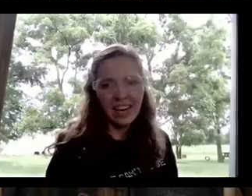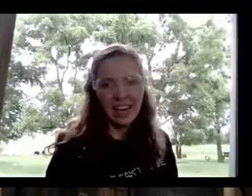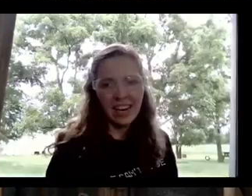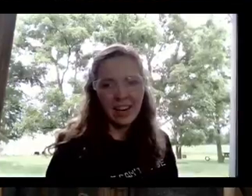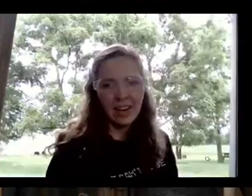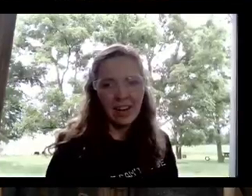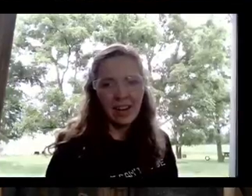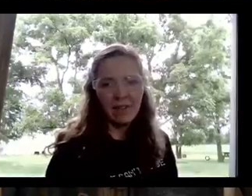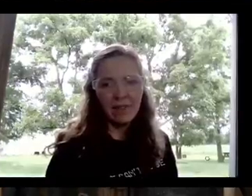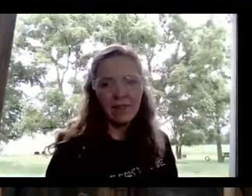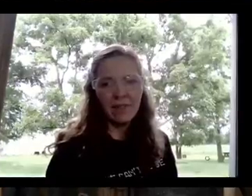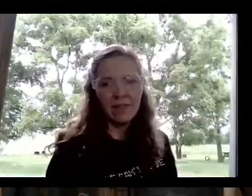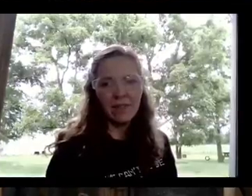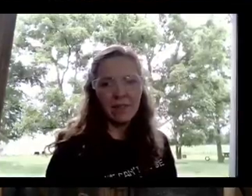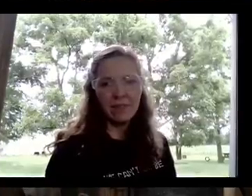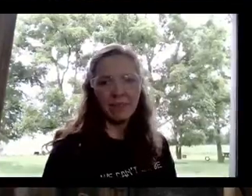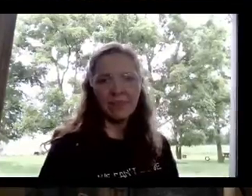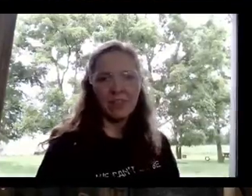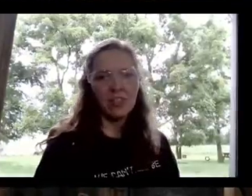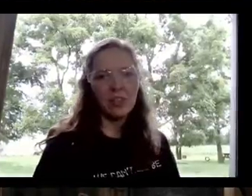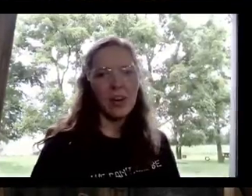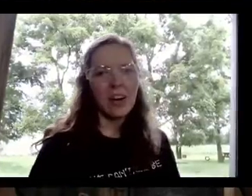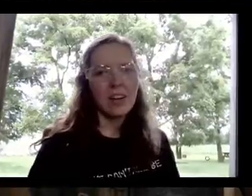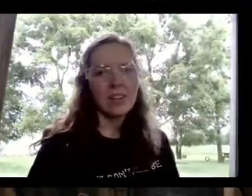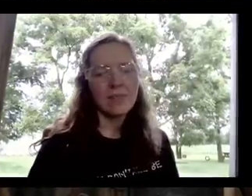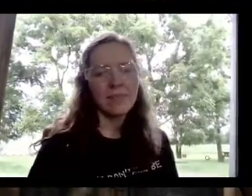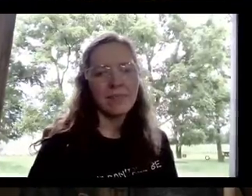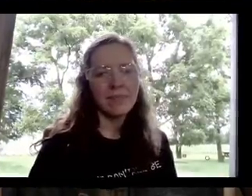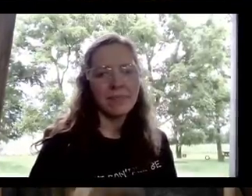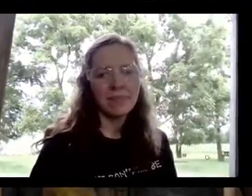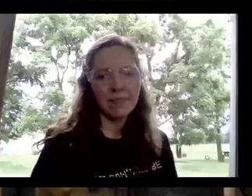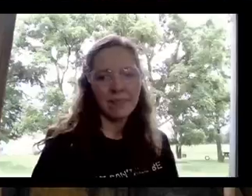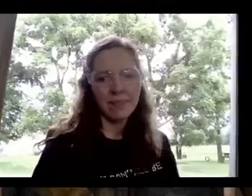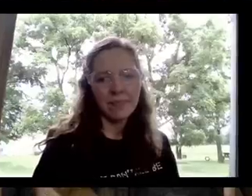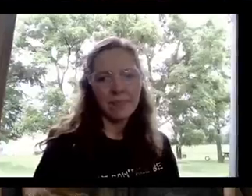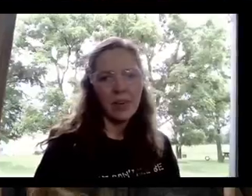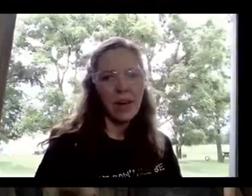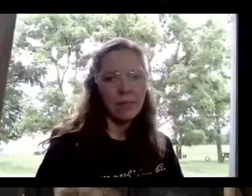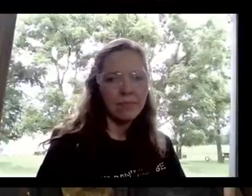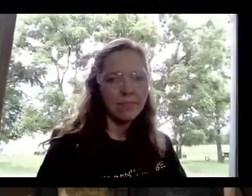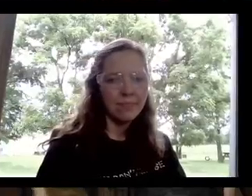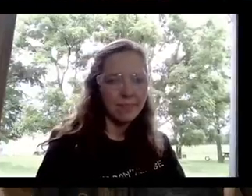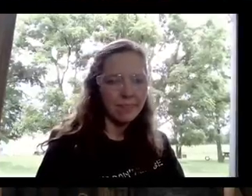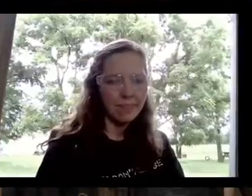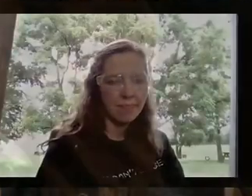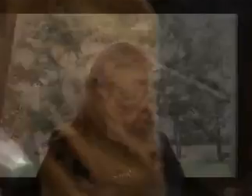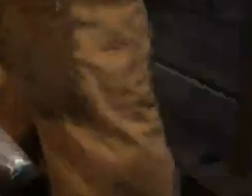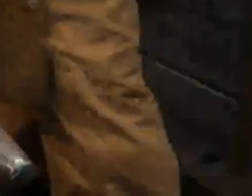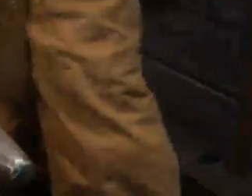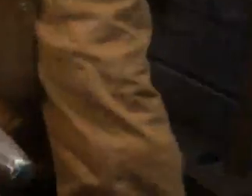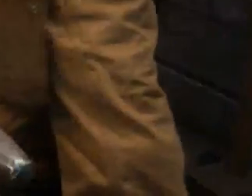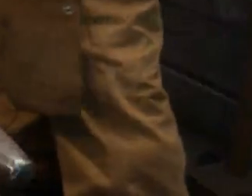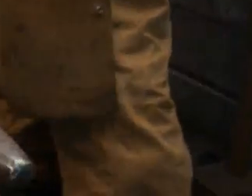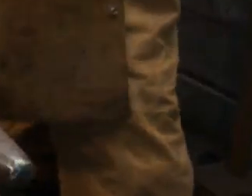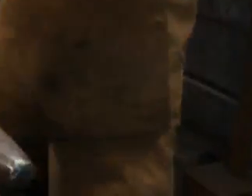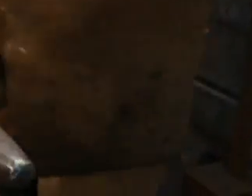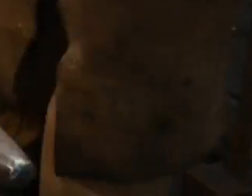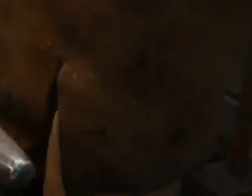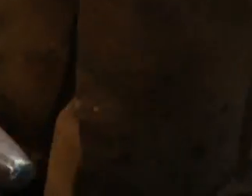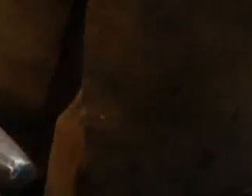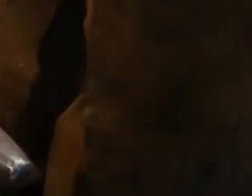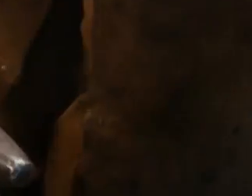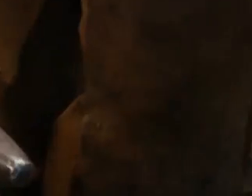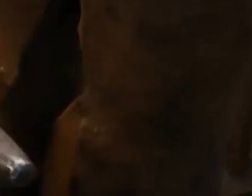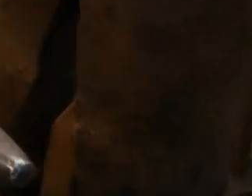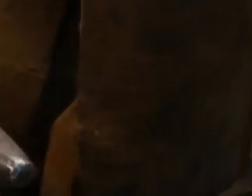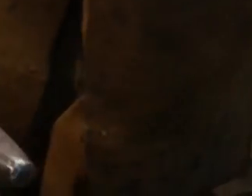Let's see here. I'll pull this out and keep hammering on it. So basically, you go to the anvil. Okay. So basically, all I'm doing is I'm trying to